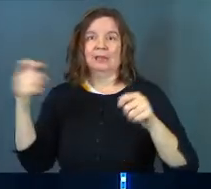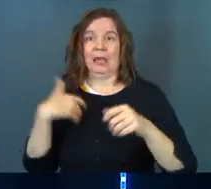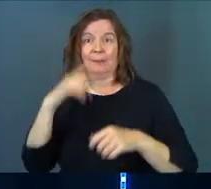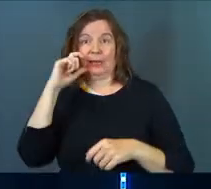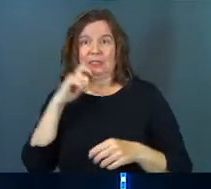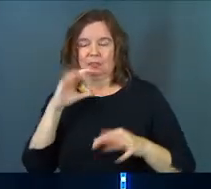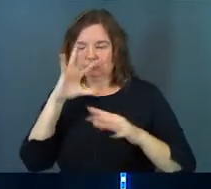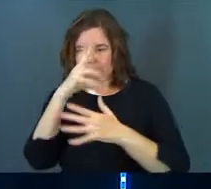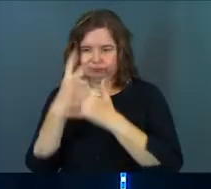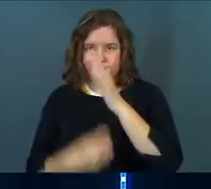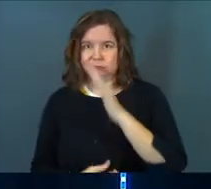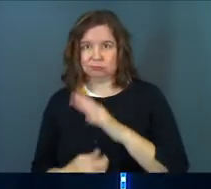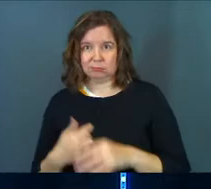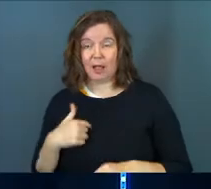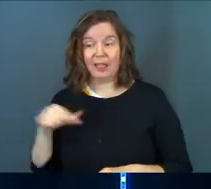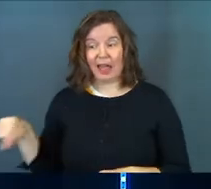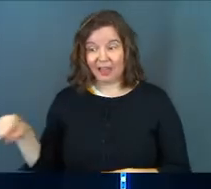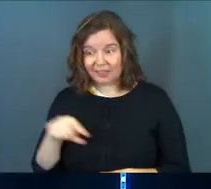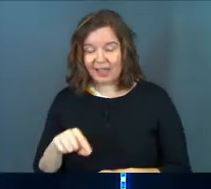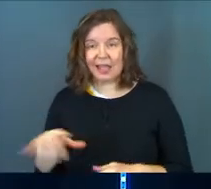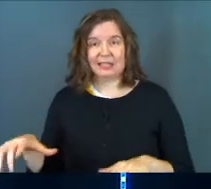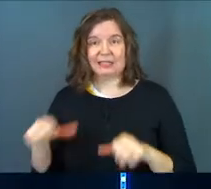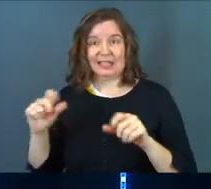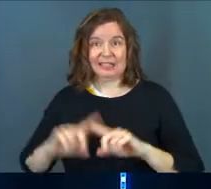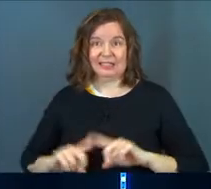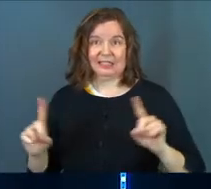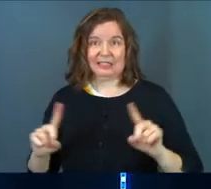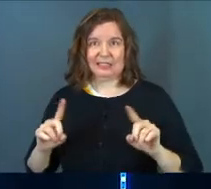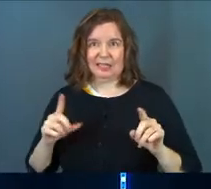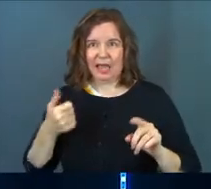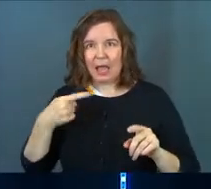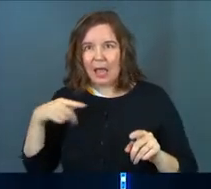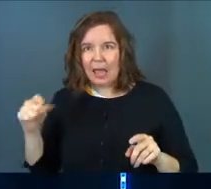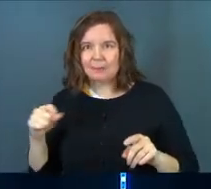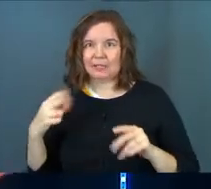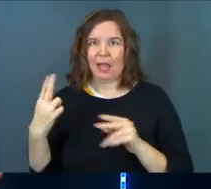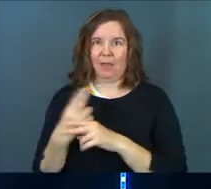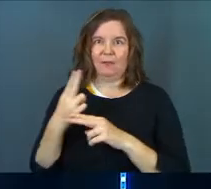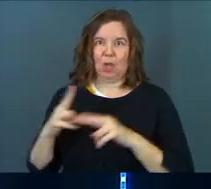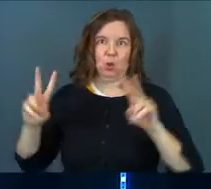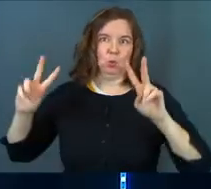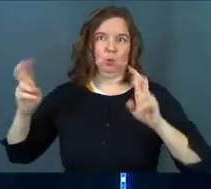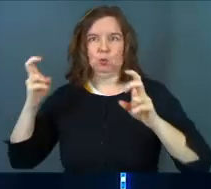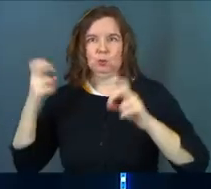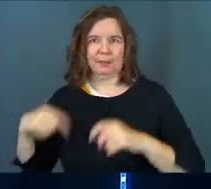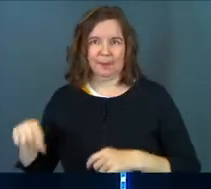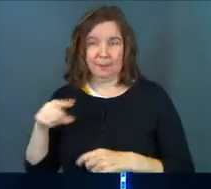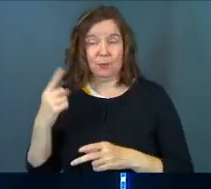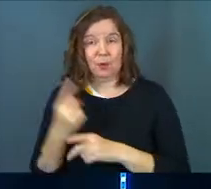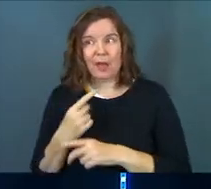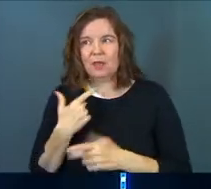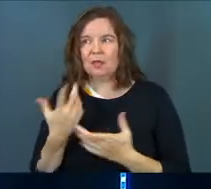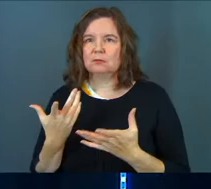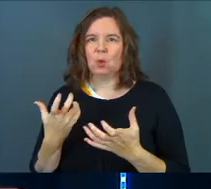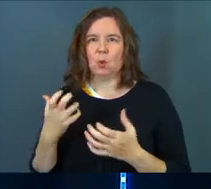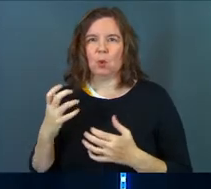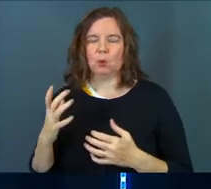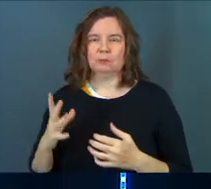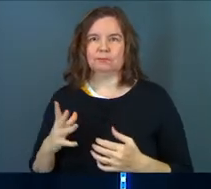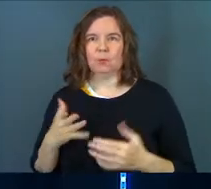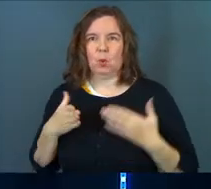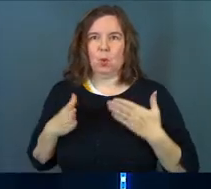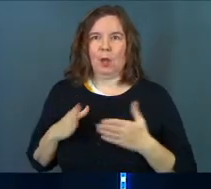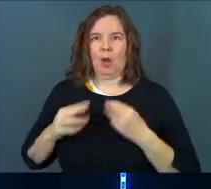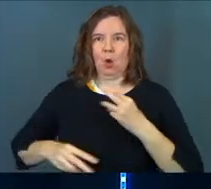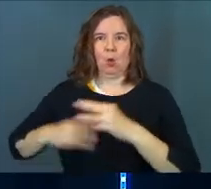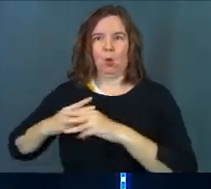like my teenagers do. Right? Like they take these different apps and like they use them. Right? And there's a whole etiquette and there's